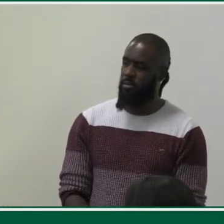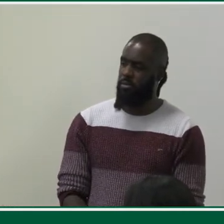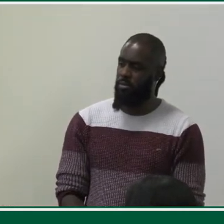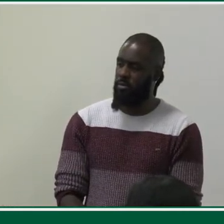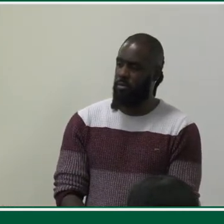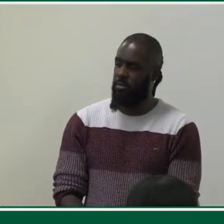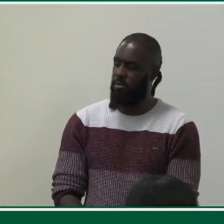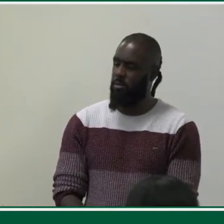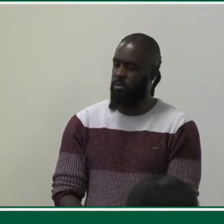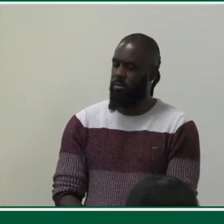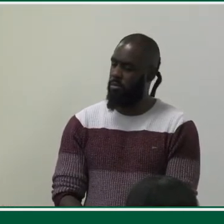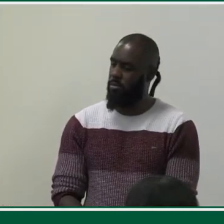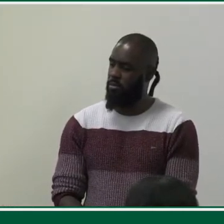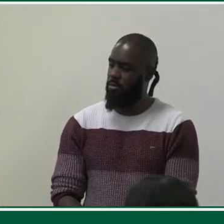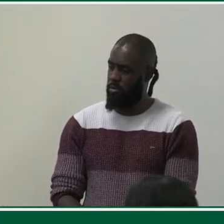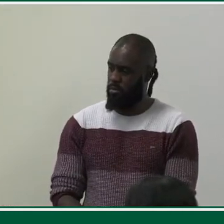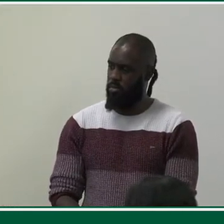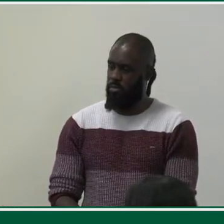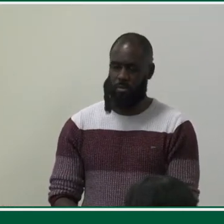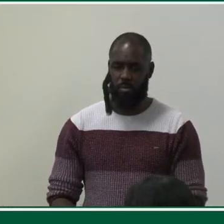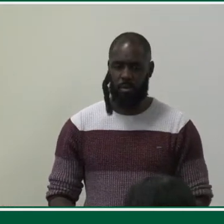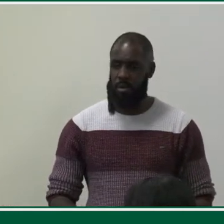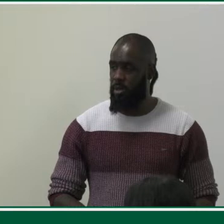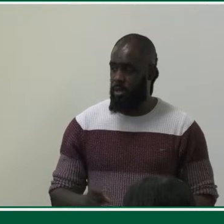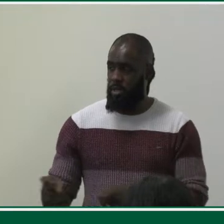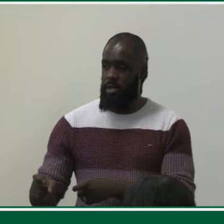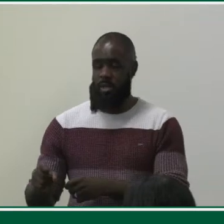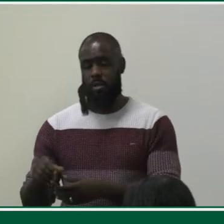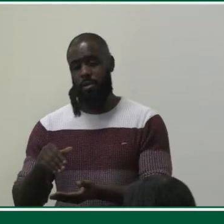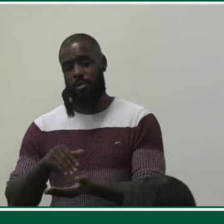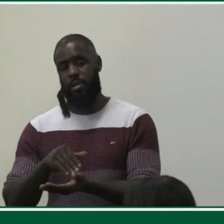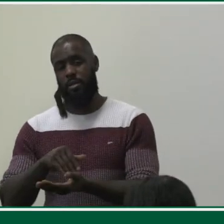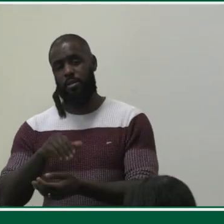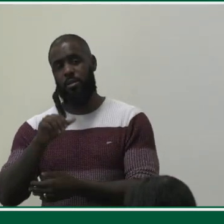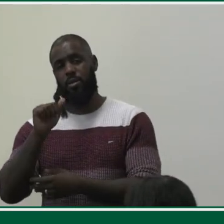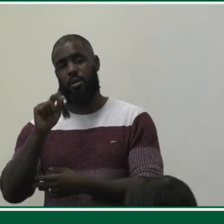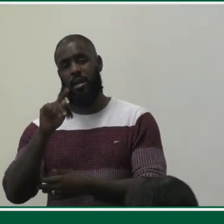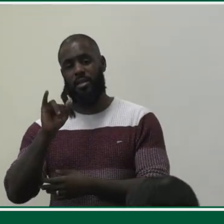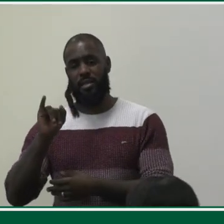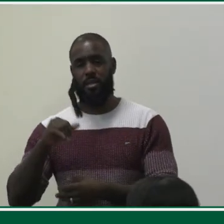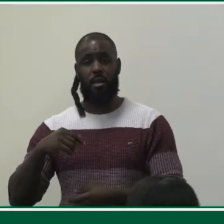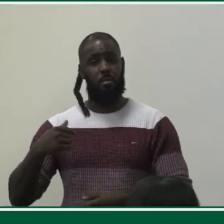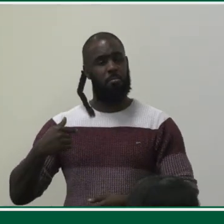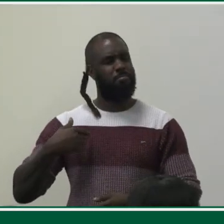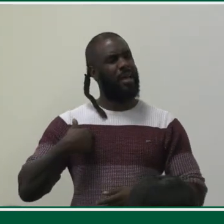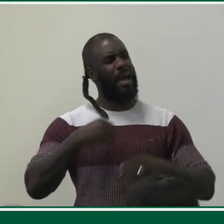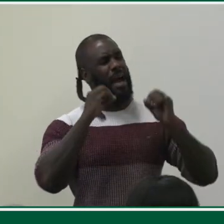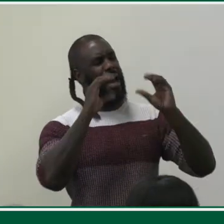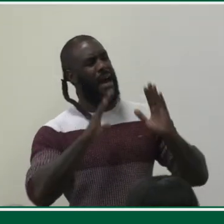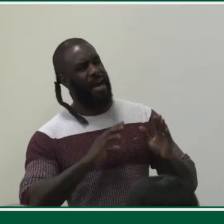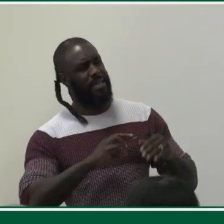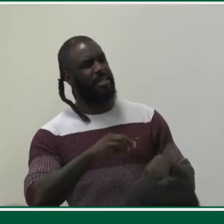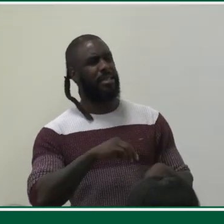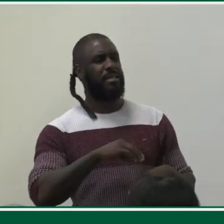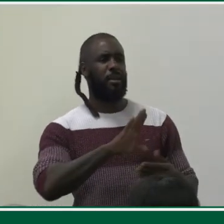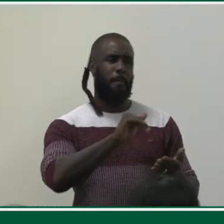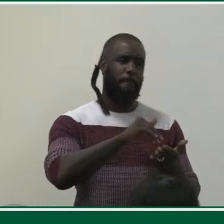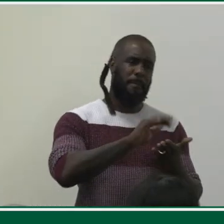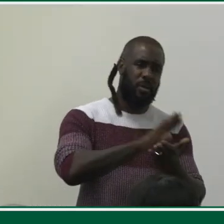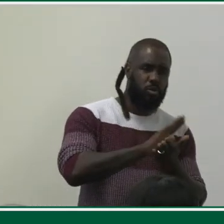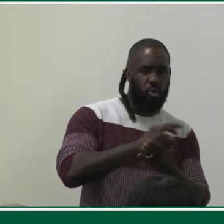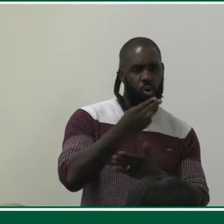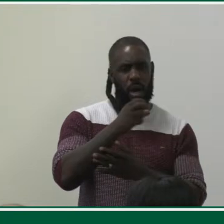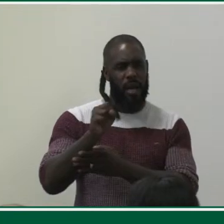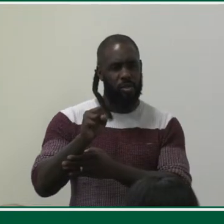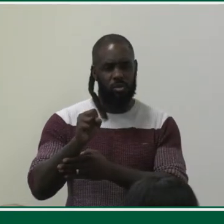Okay, I'm gonna pass this one to Dr. Adi. As a secondary educator, what info is available for